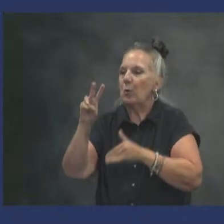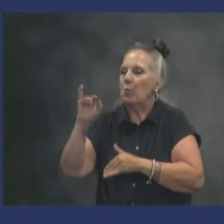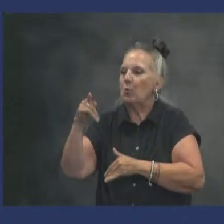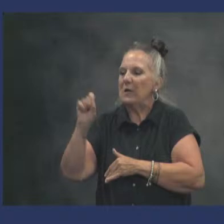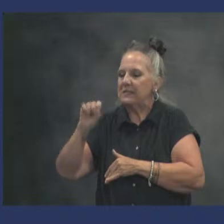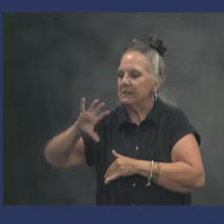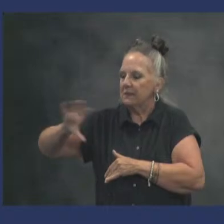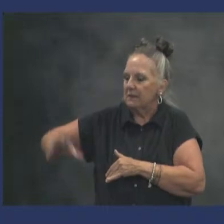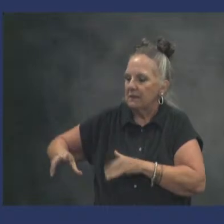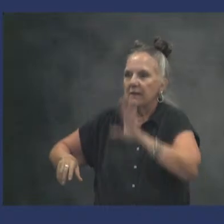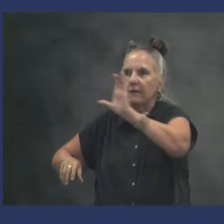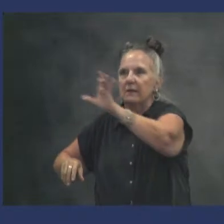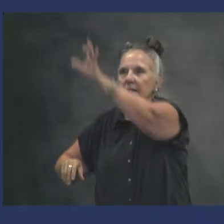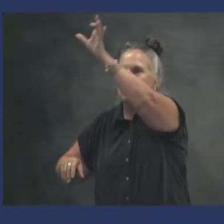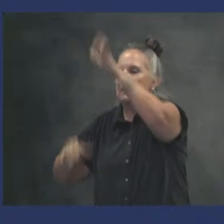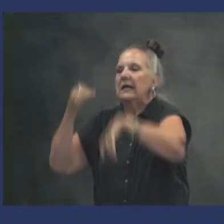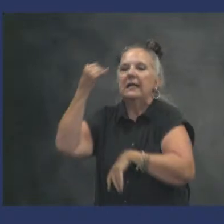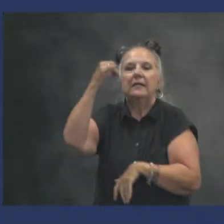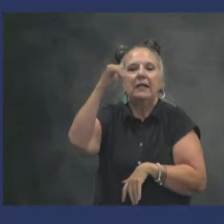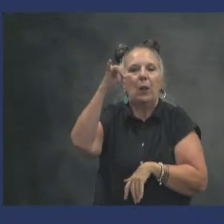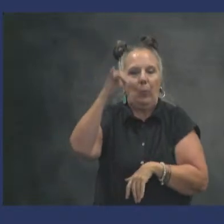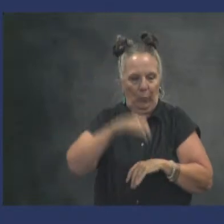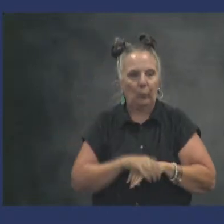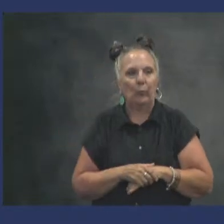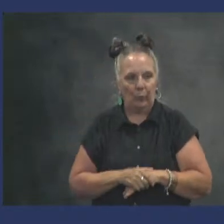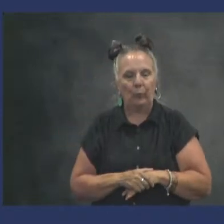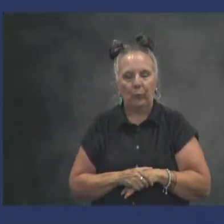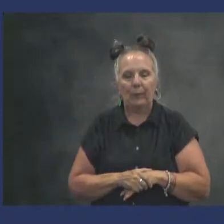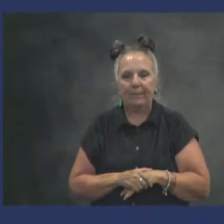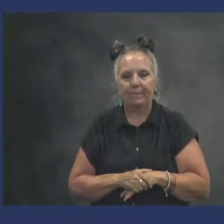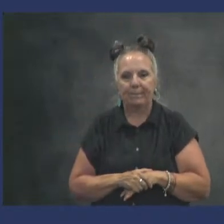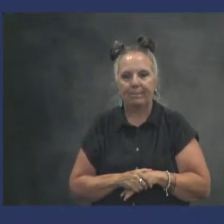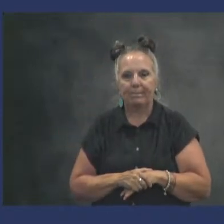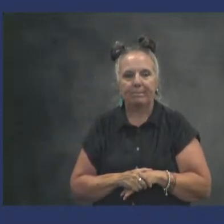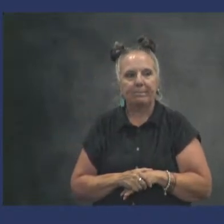the light-colored yellow on either side.